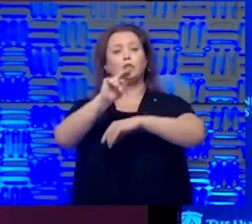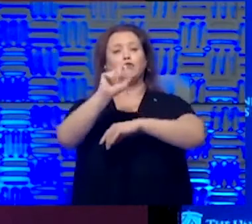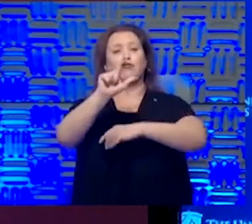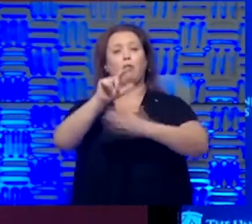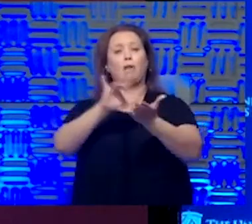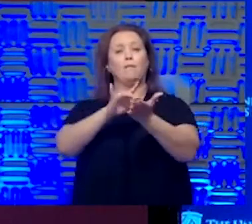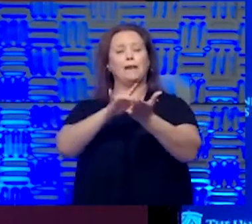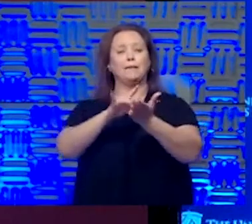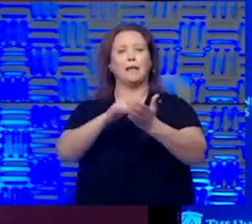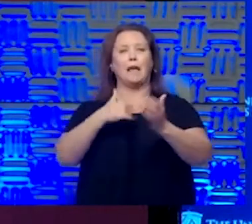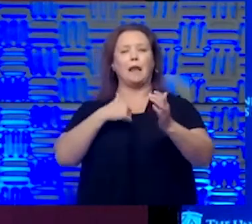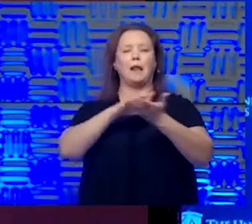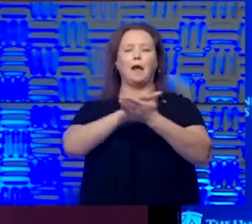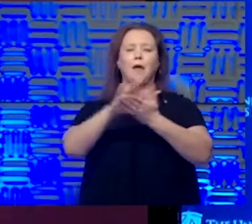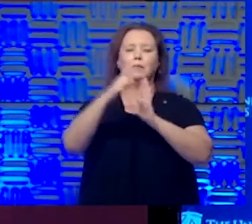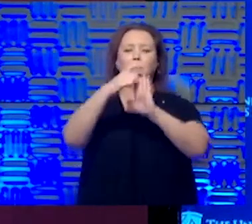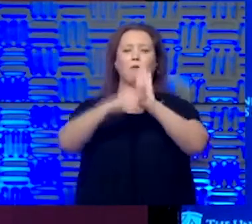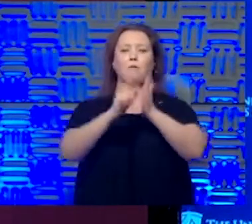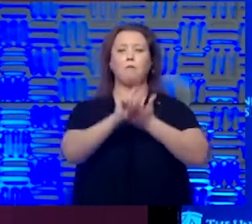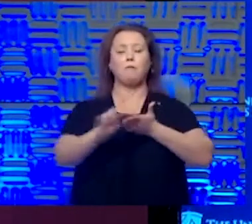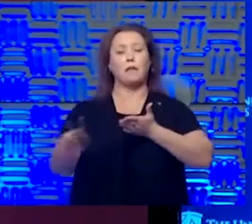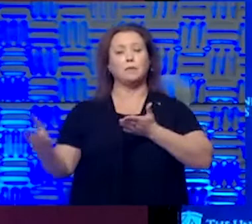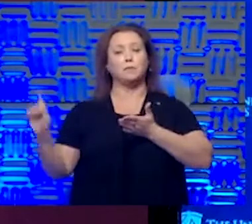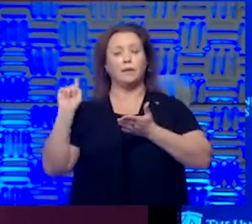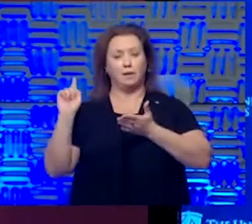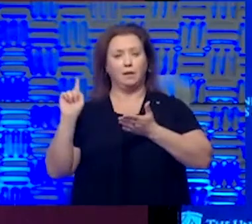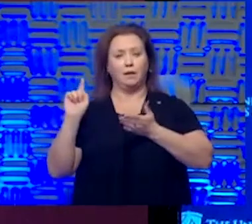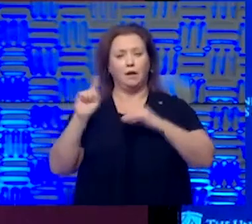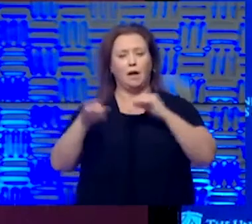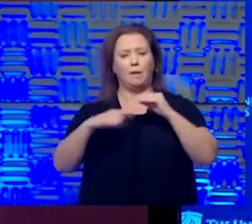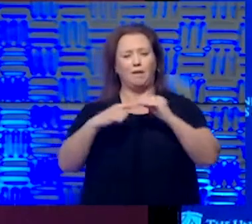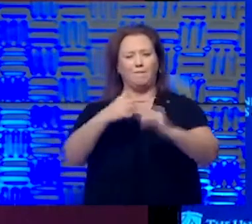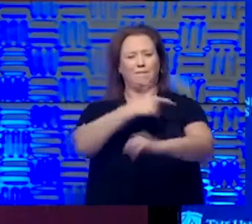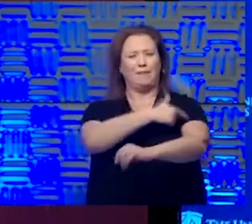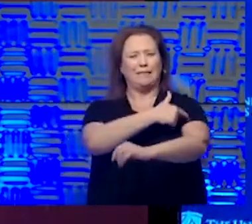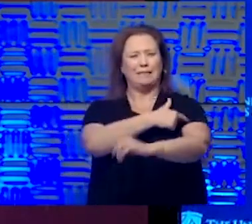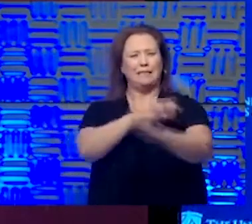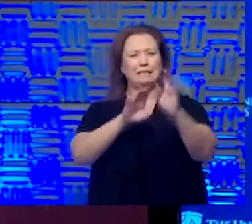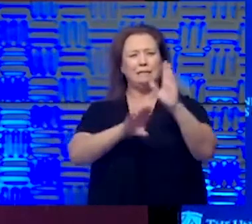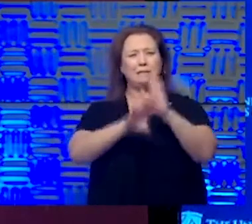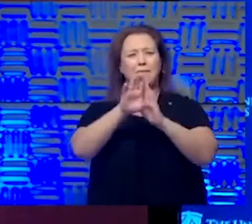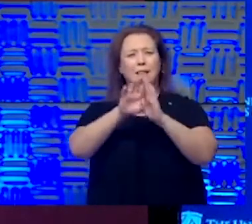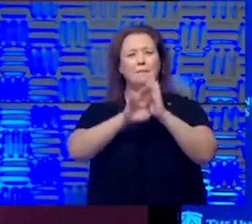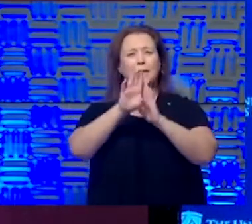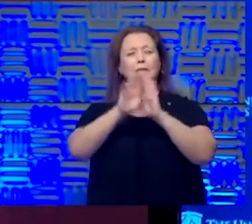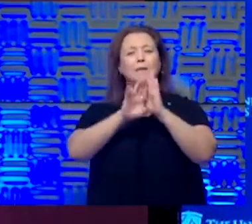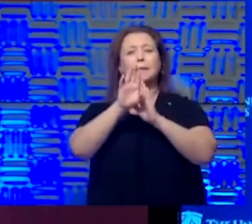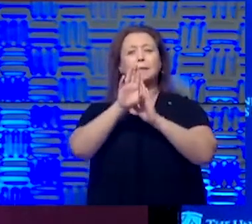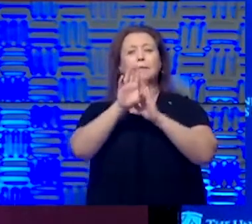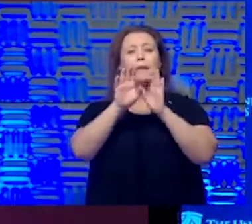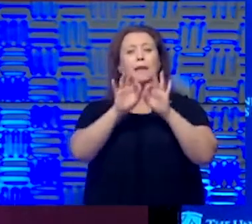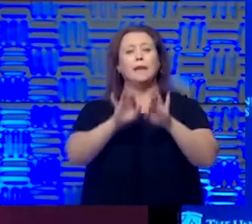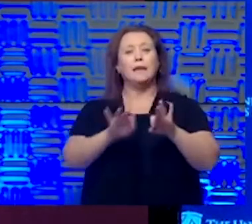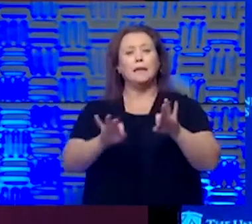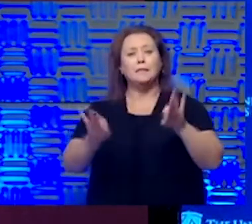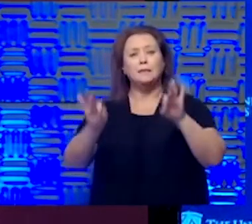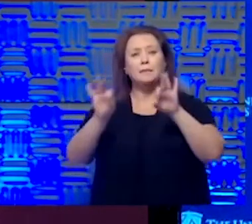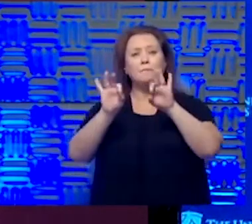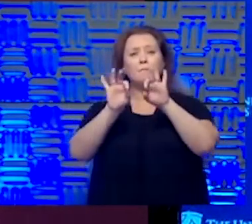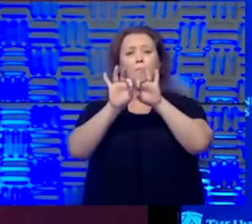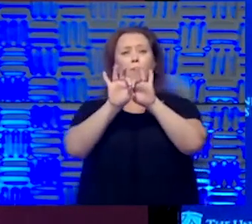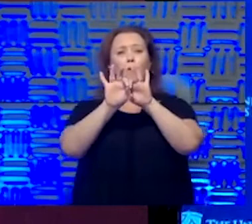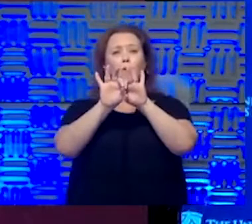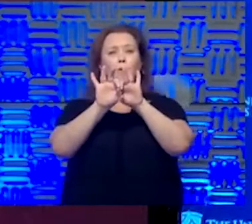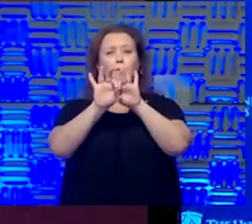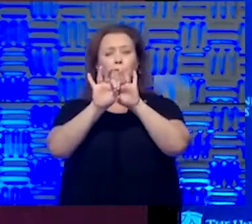had a really nice article about where we are around vaccine development. And I think the important point is, I believe the coronavirus section of the New